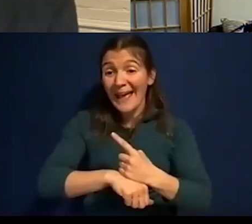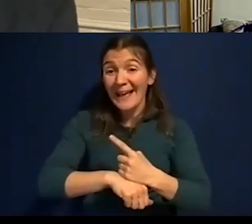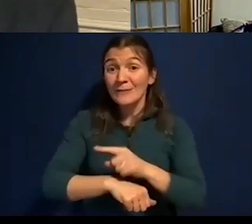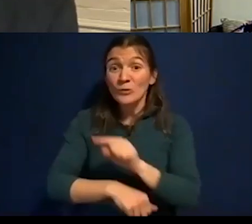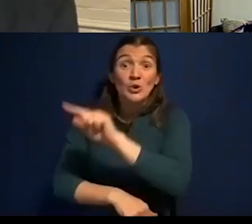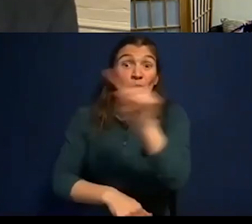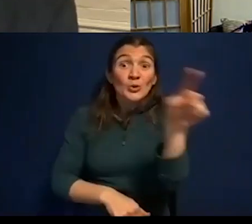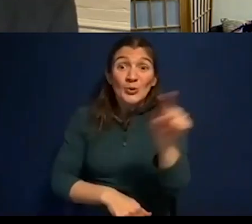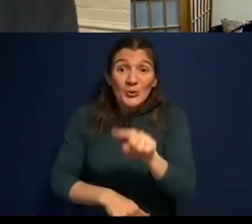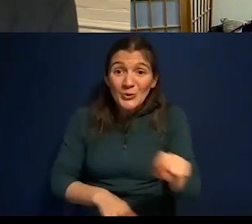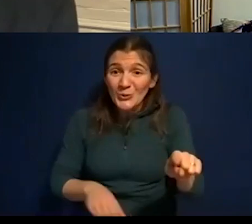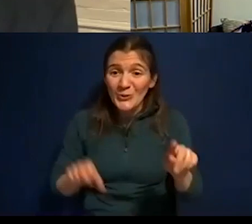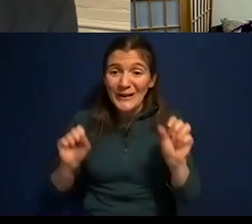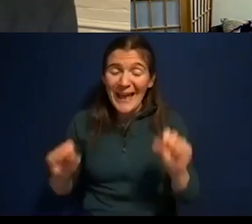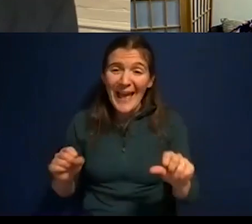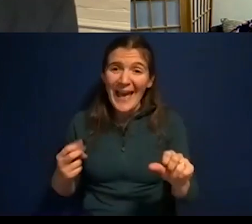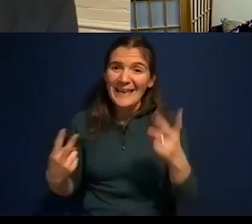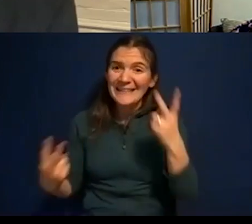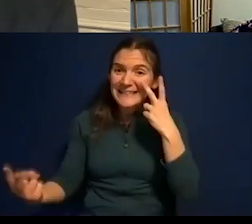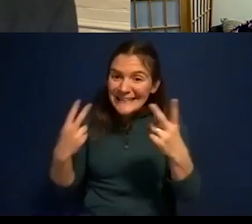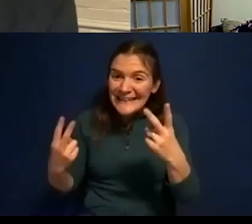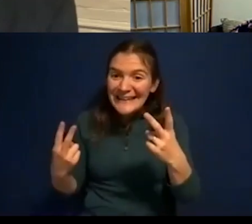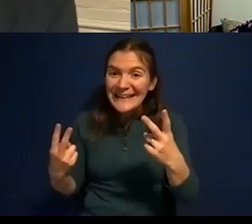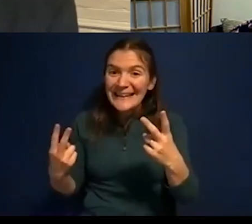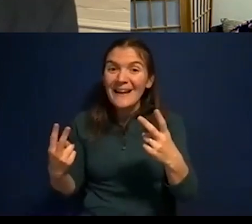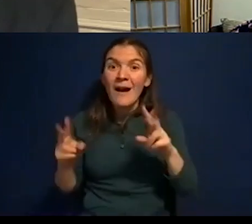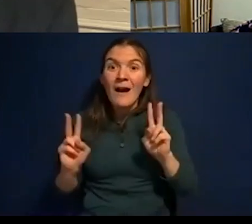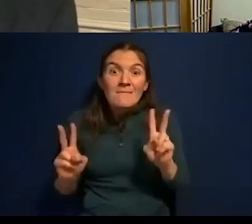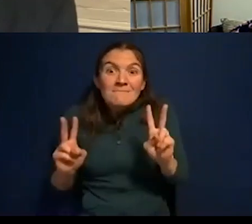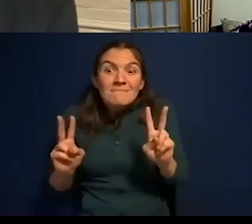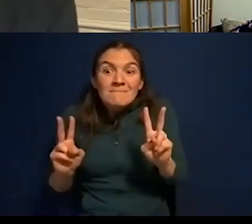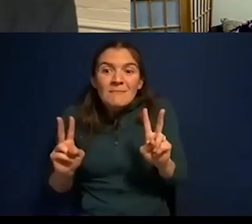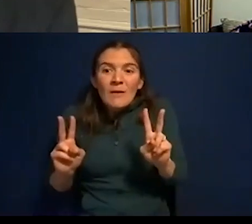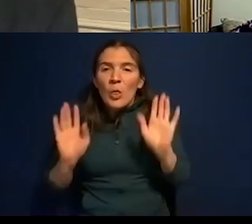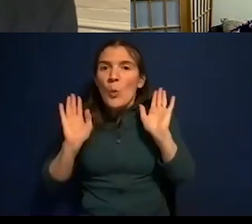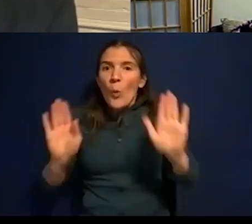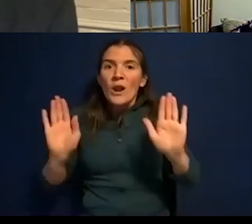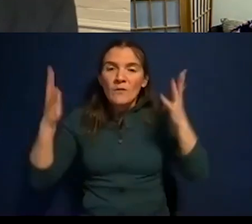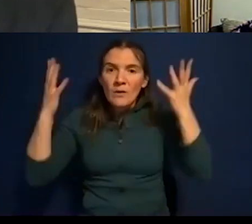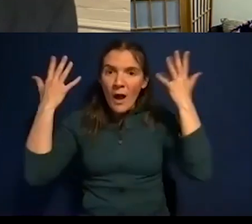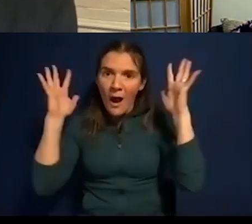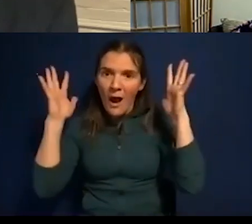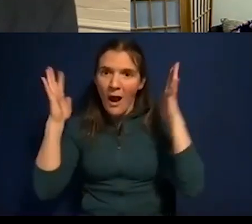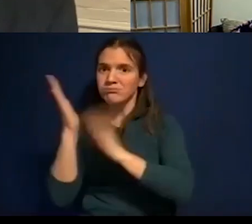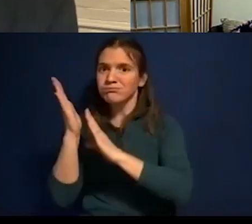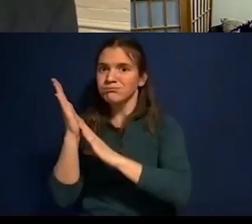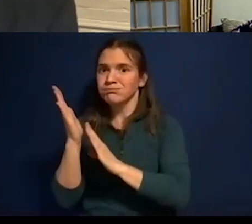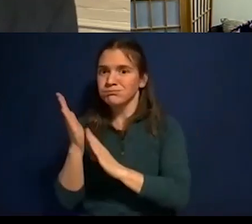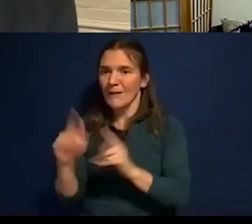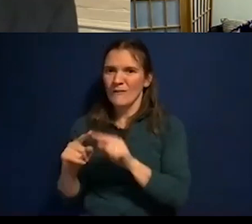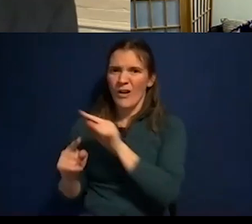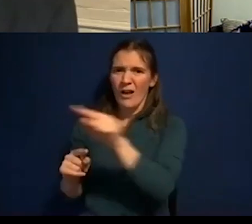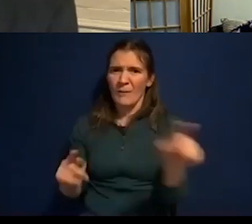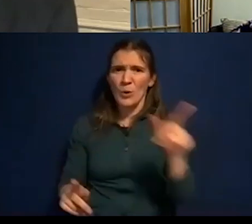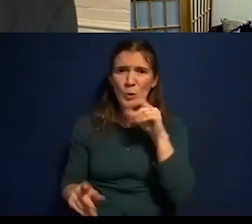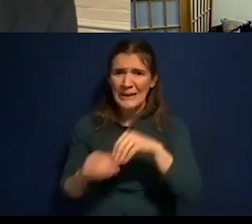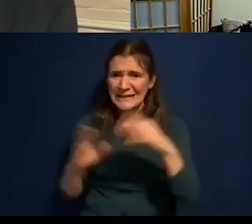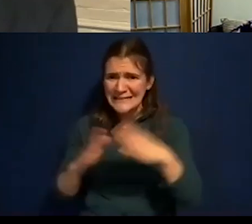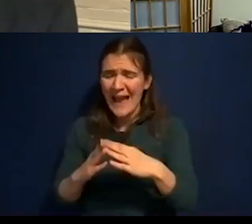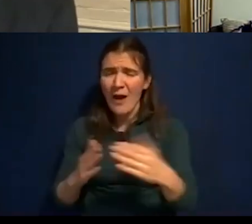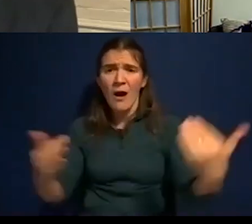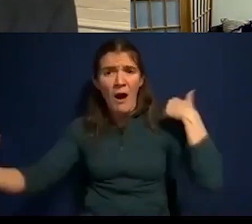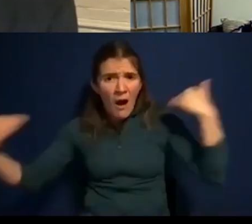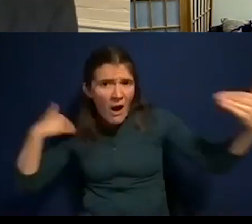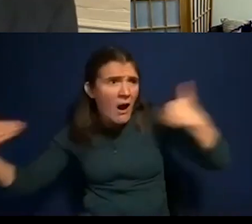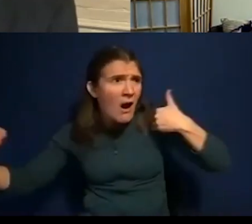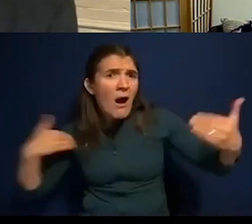can all see and hear the wonderful accolades that we get from people in town and out of town for